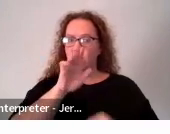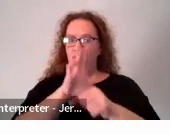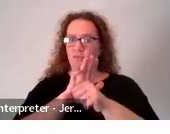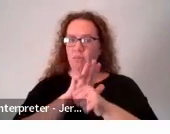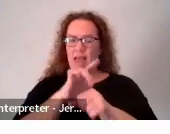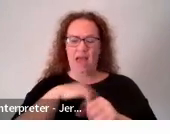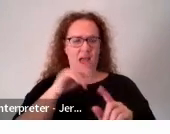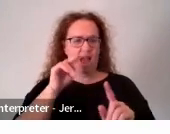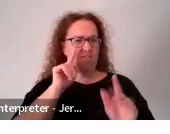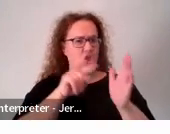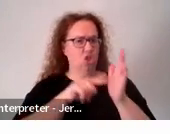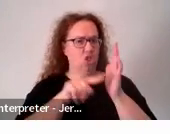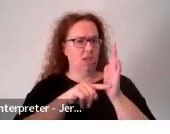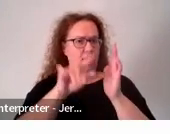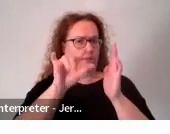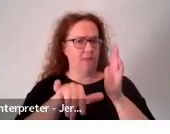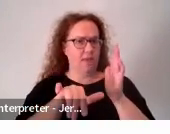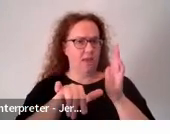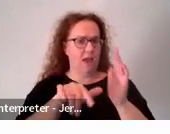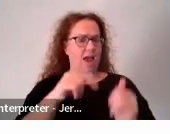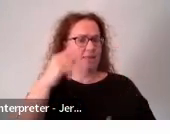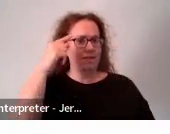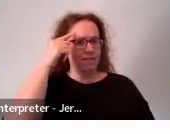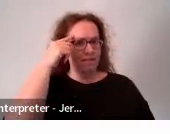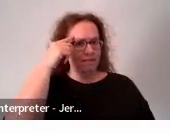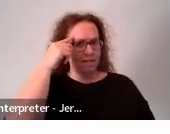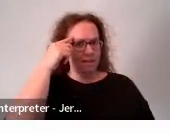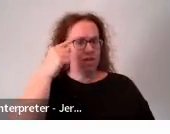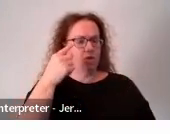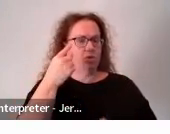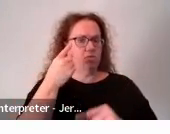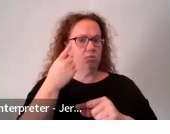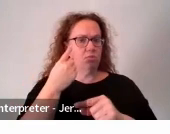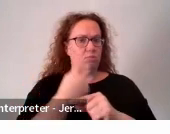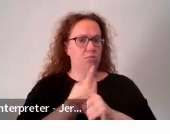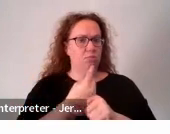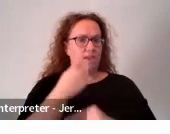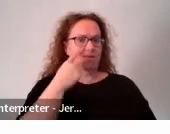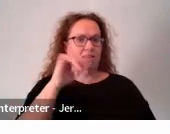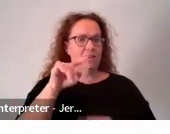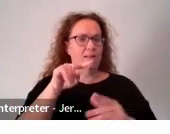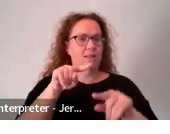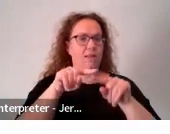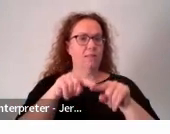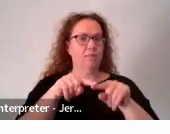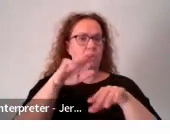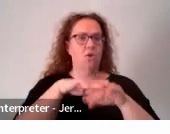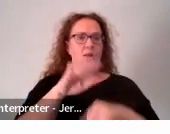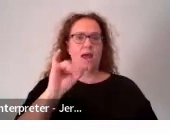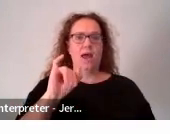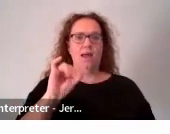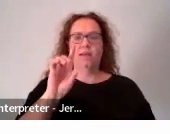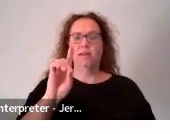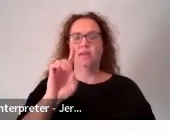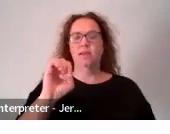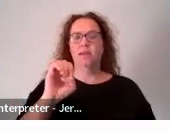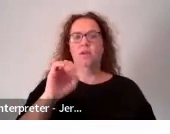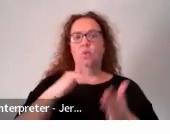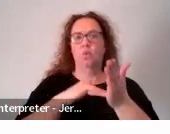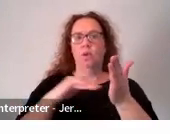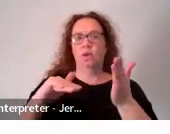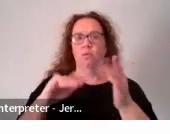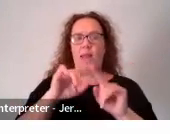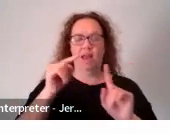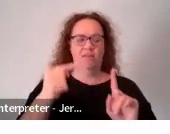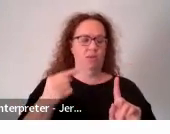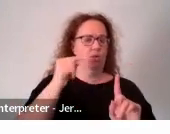I'd have to look into that. I think that is tied to being on the IDD waiver, one of the IDD waivers, but I'd have to